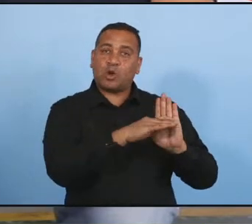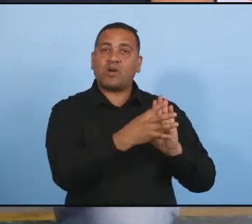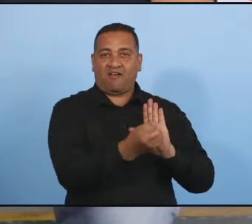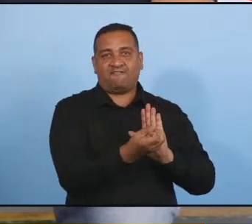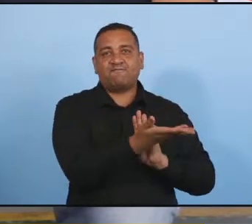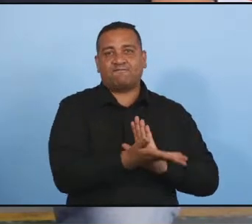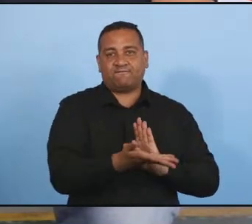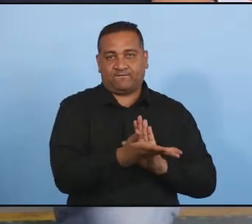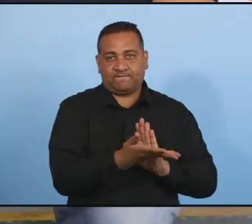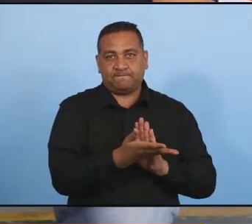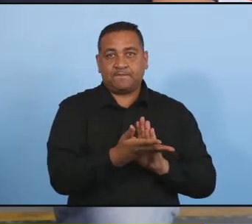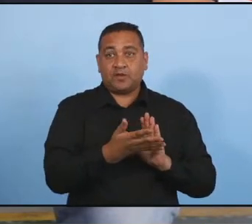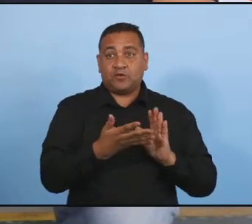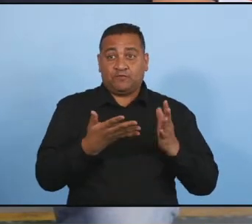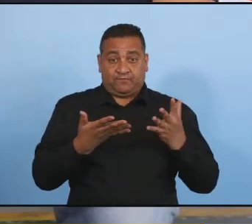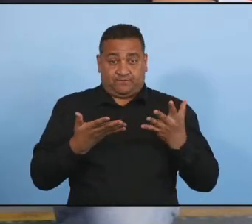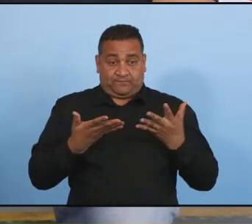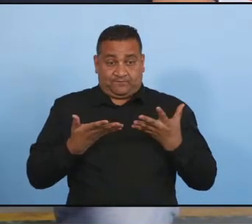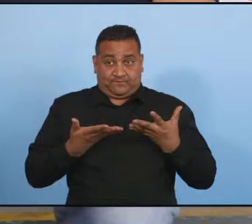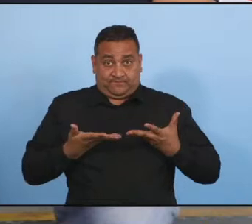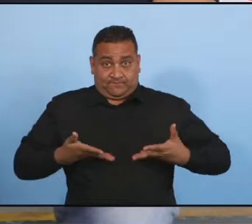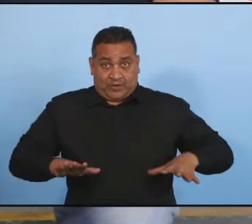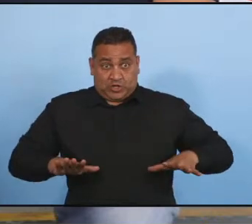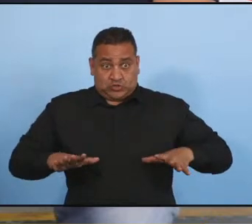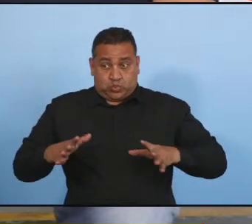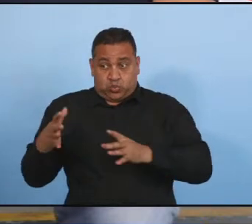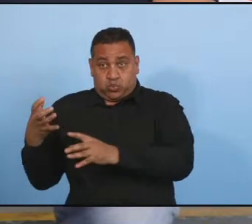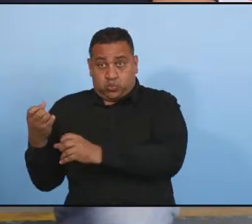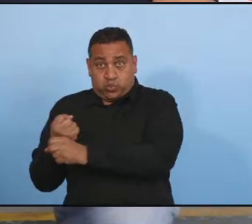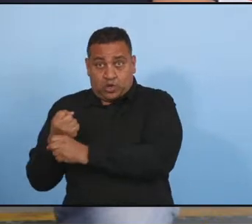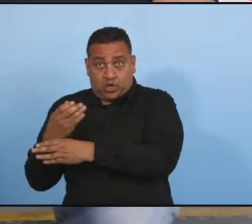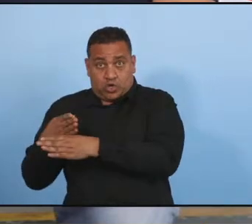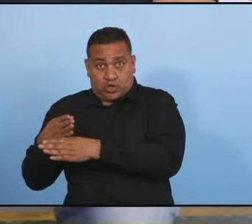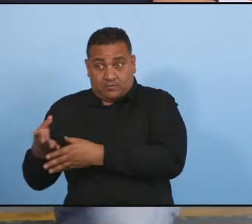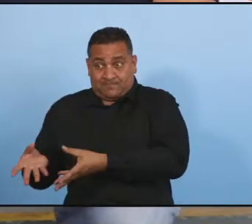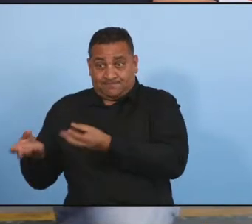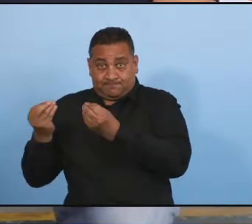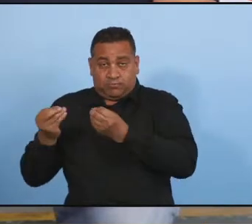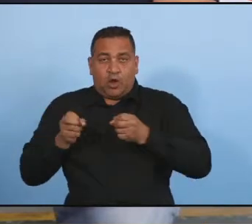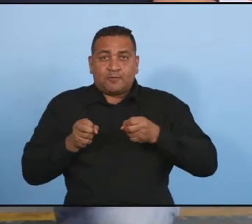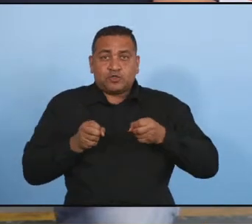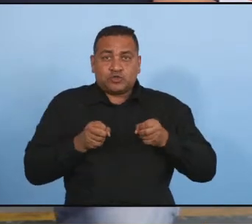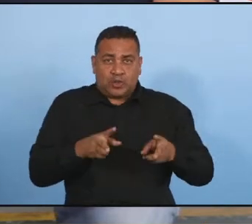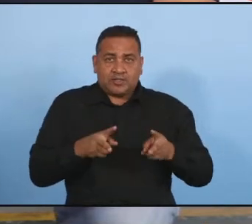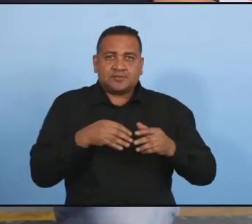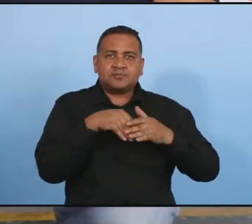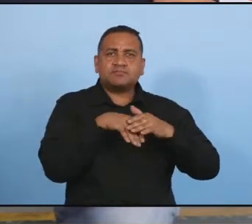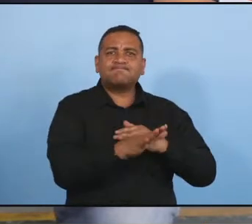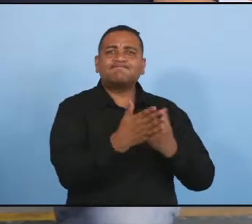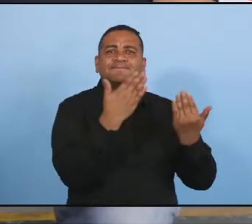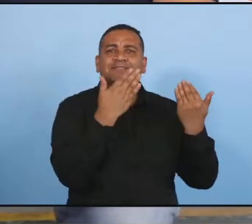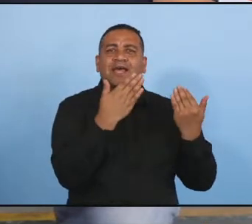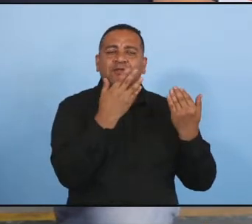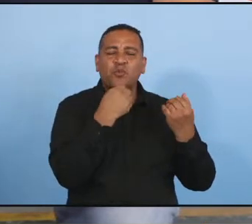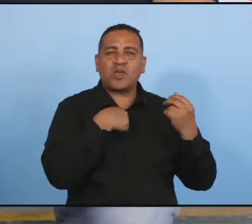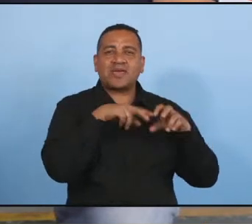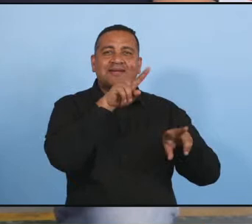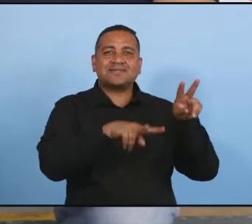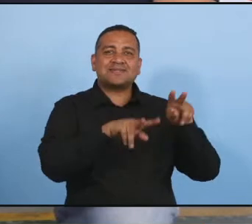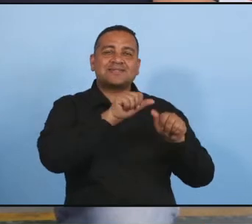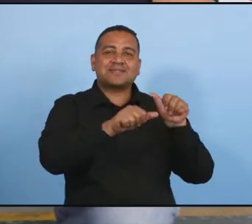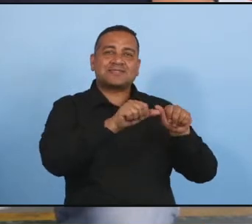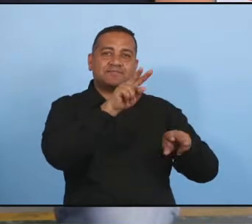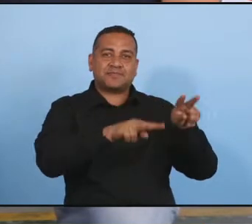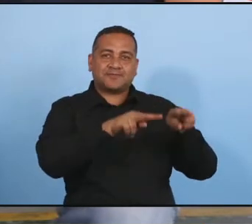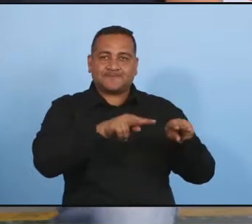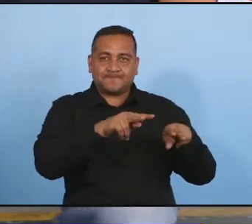have or have not done an apprenticeship an opportunity to be assessed. So they've worked in industry for a